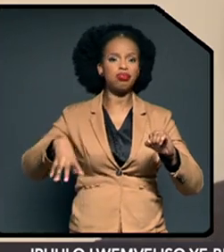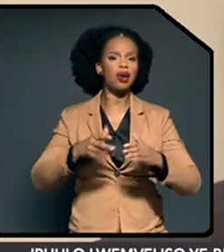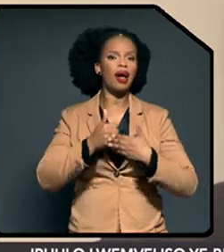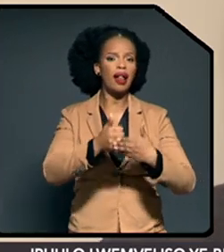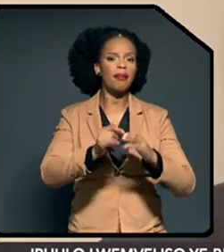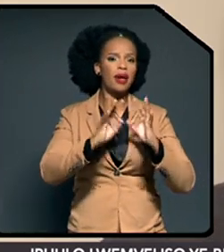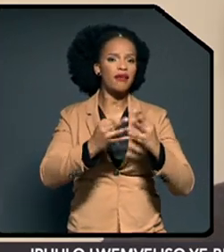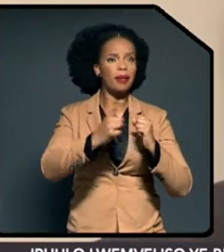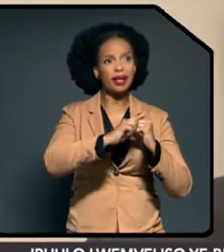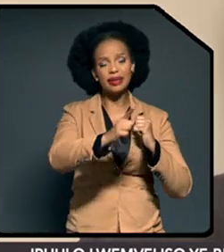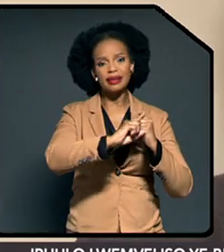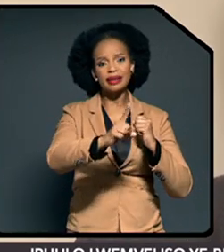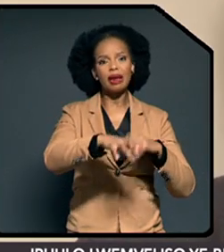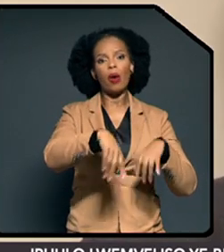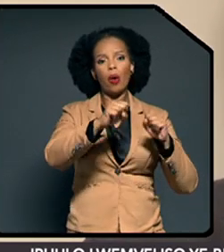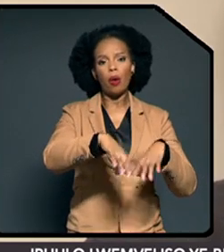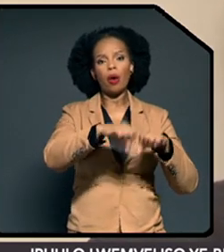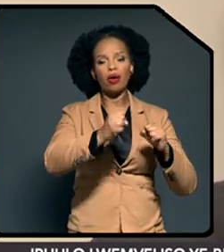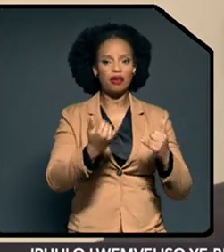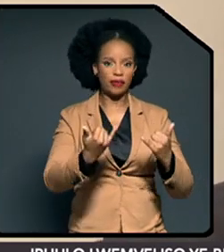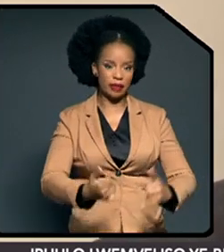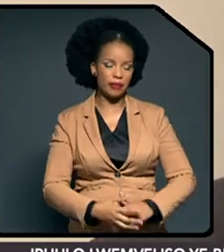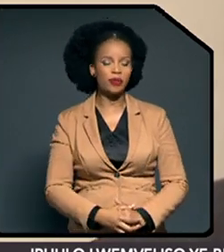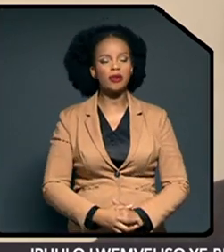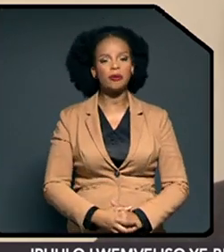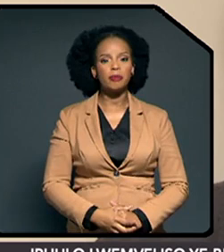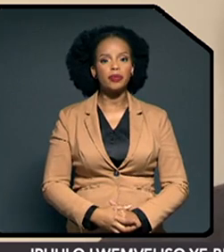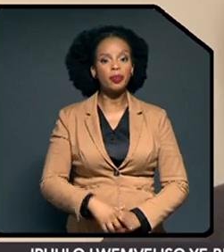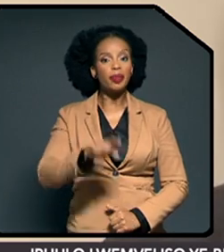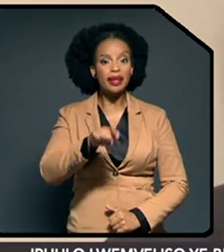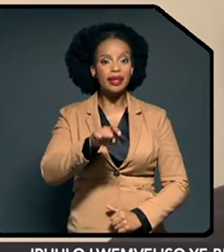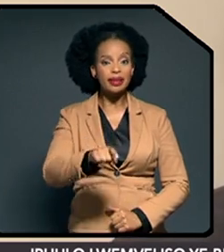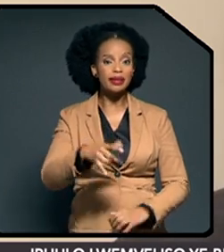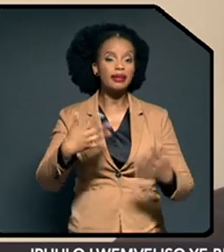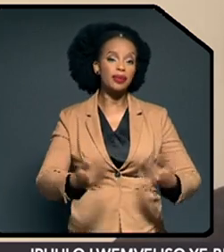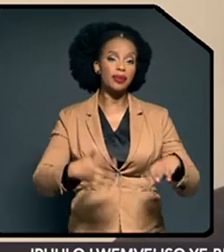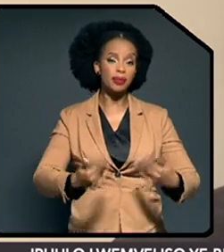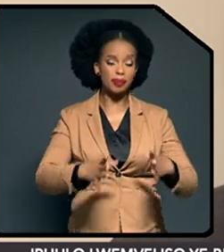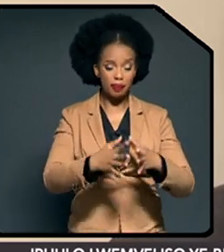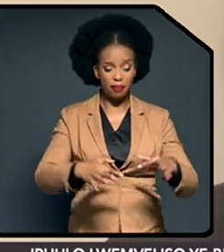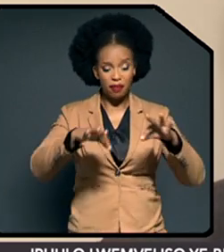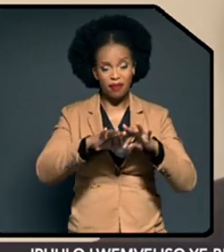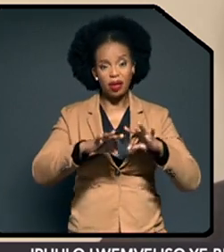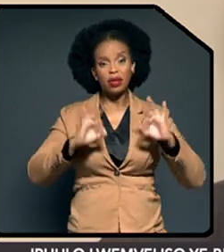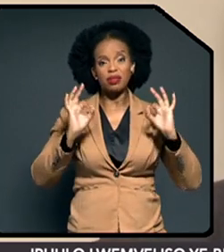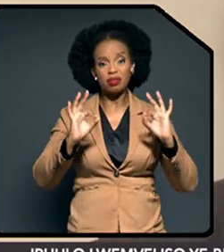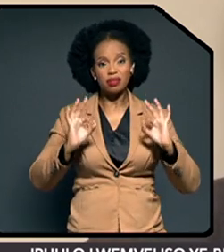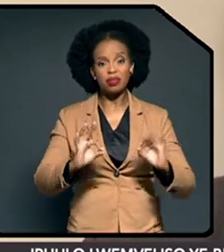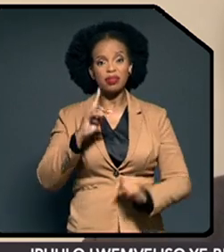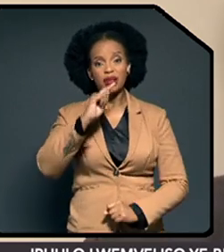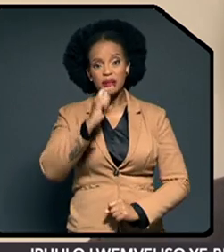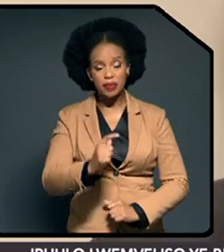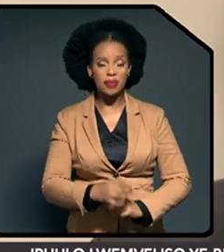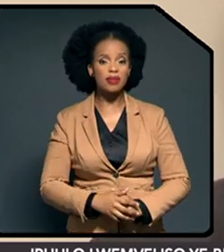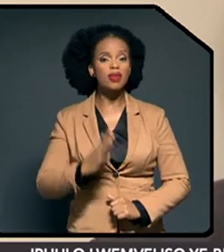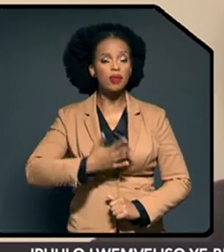of oil and gas has to the agricultural value chain is one where there's value, great value to be realized. We believe that we need